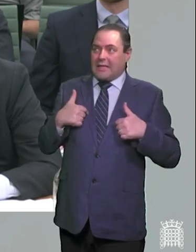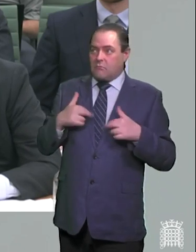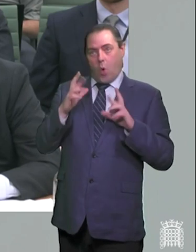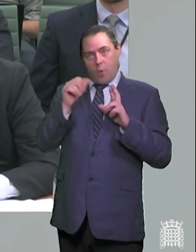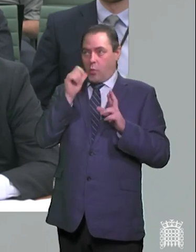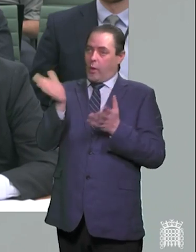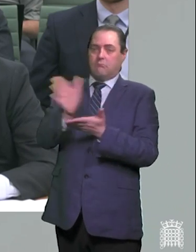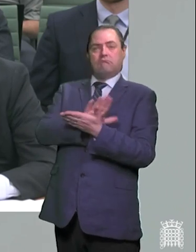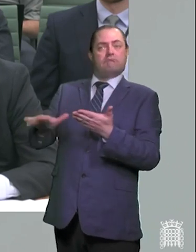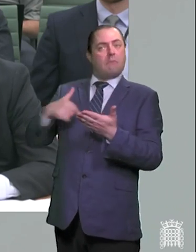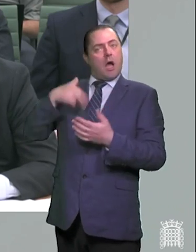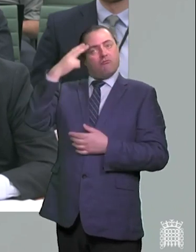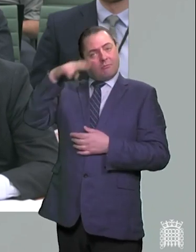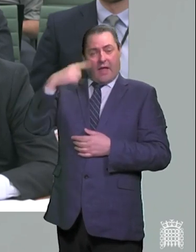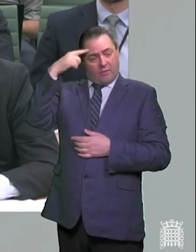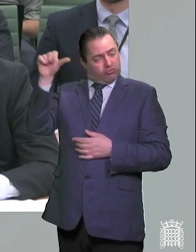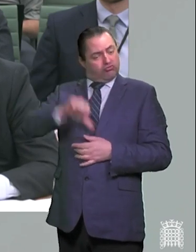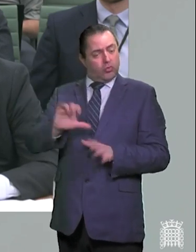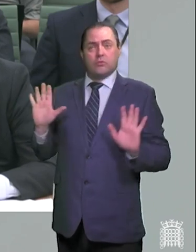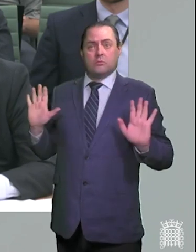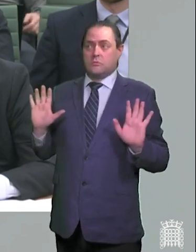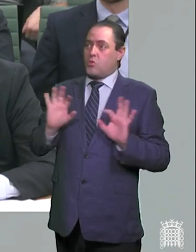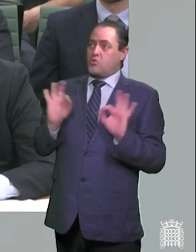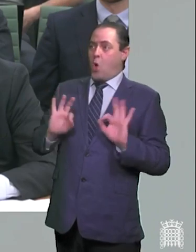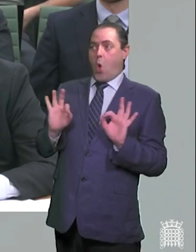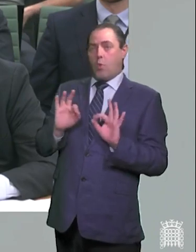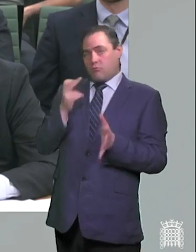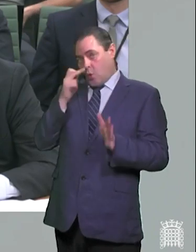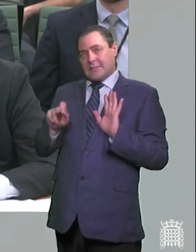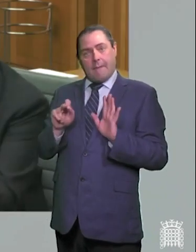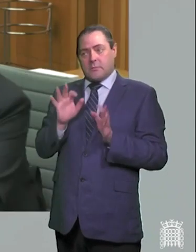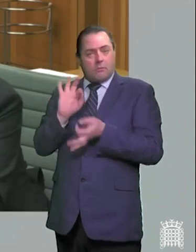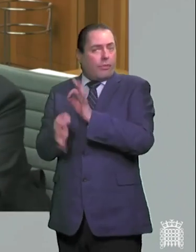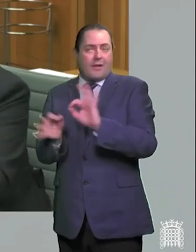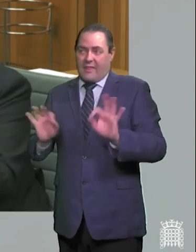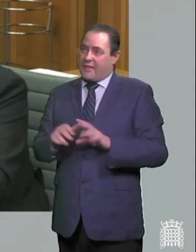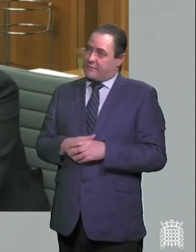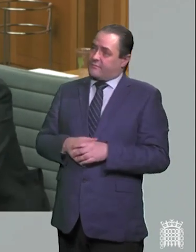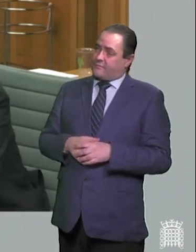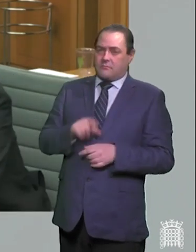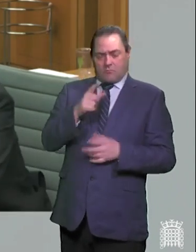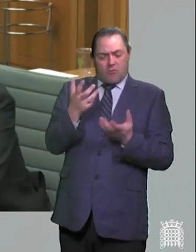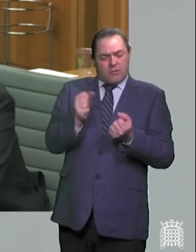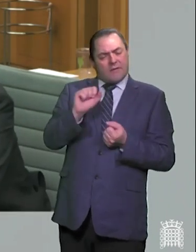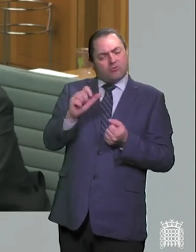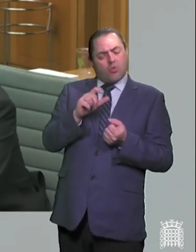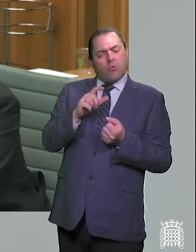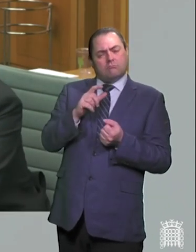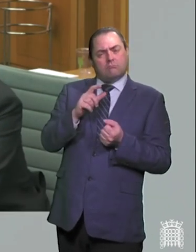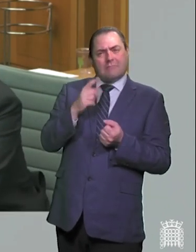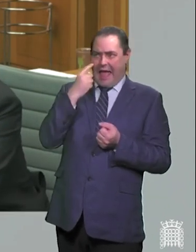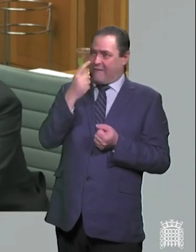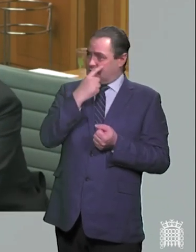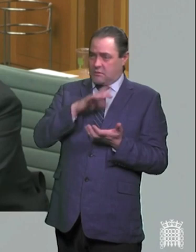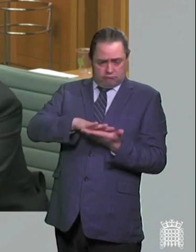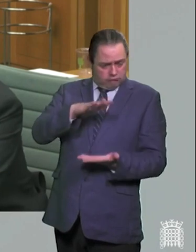will exonerate me, and I think you should exonerate me, of any contempt whatever. So look, we received your evidence bundle, which was really